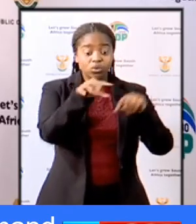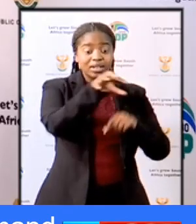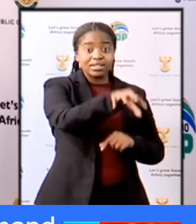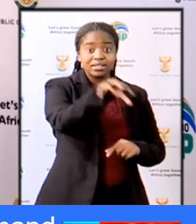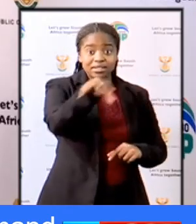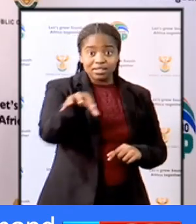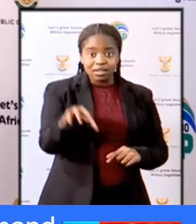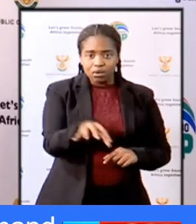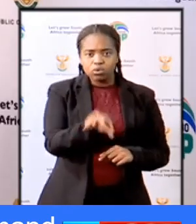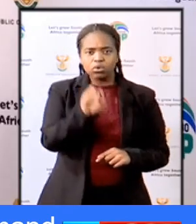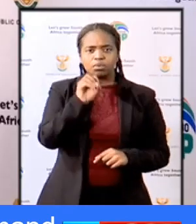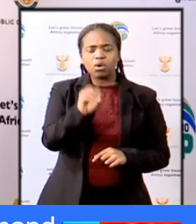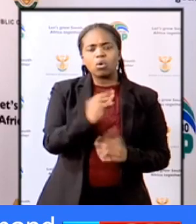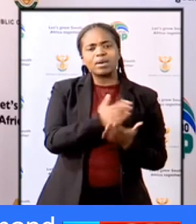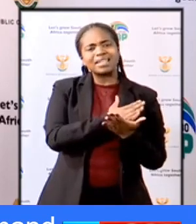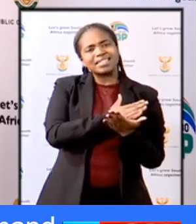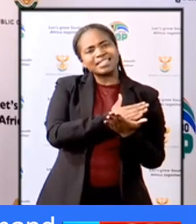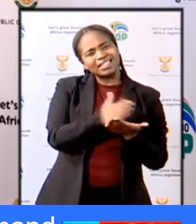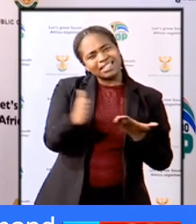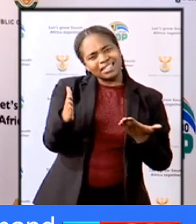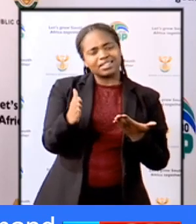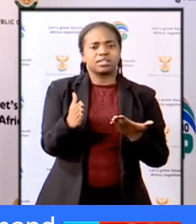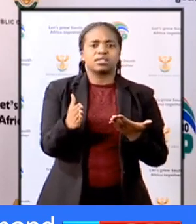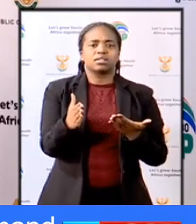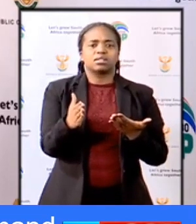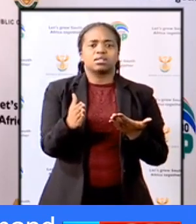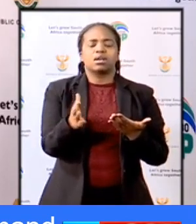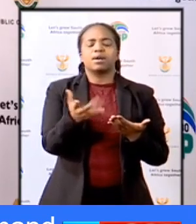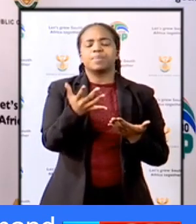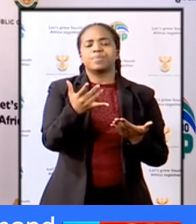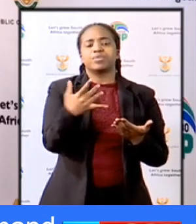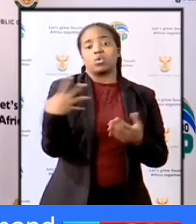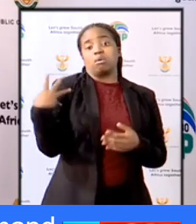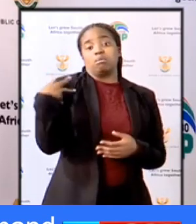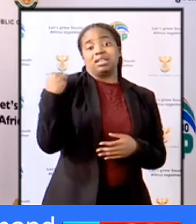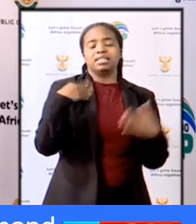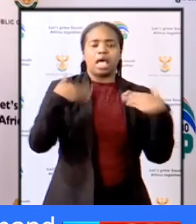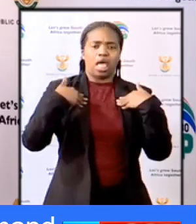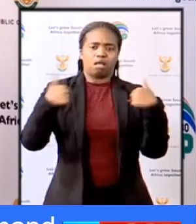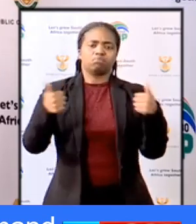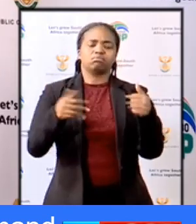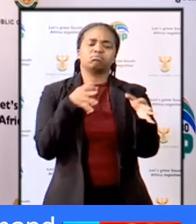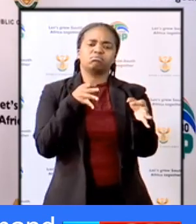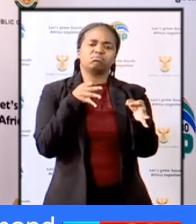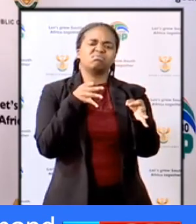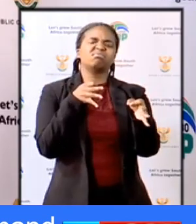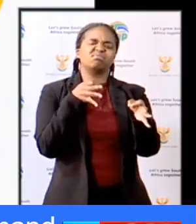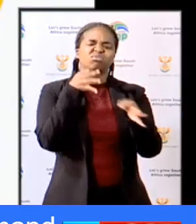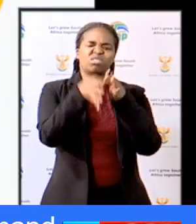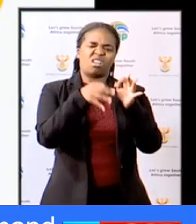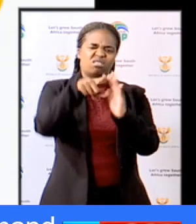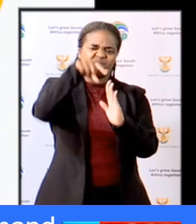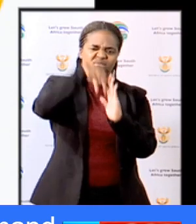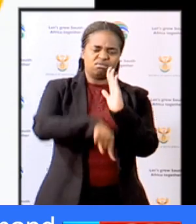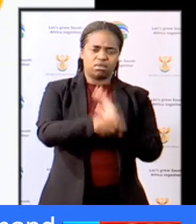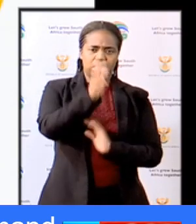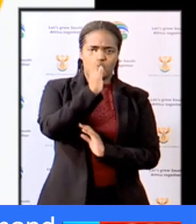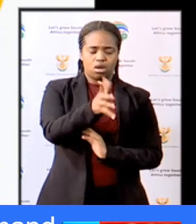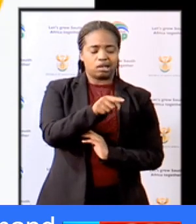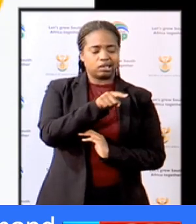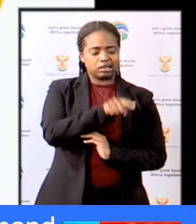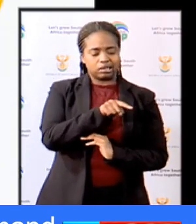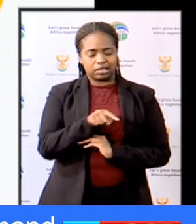kuzoba khona ezinye izinto ungqongqoshe we-health wezempilo azositshela ukuthi